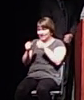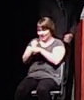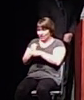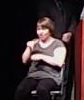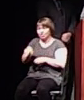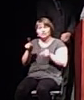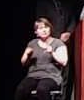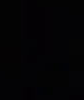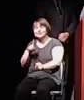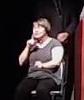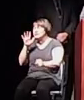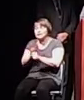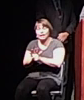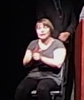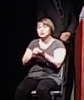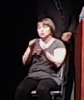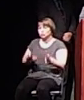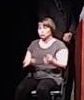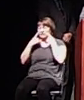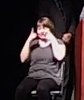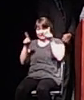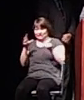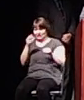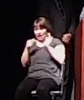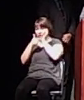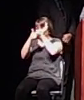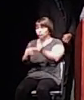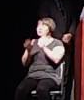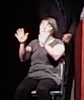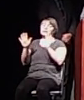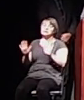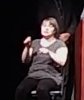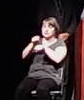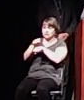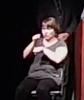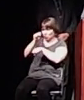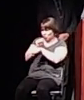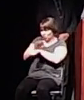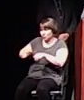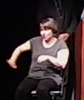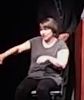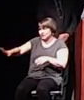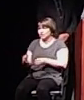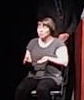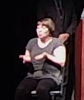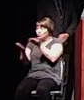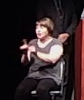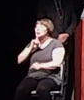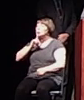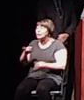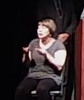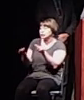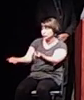is dedicated to student success and demonstrates excellence in the workplace by providing real solutions